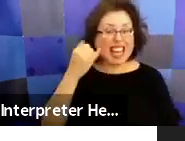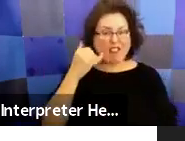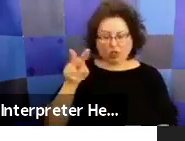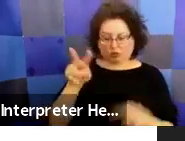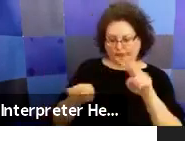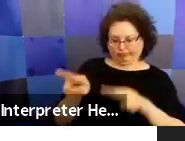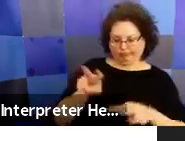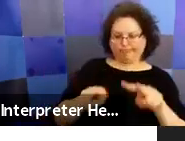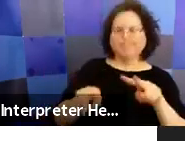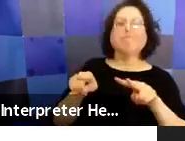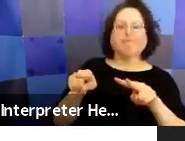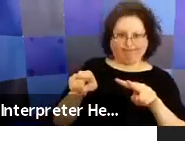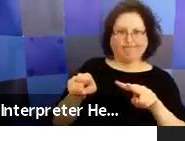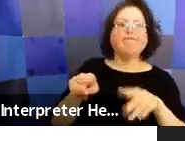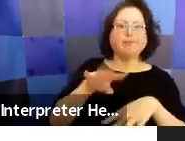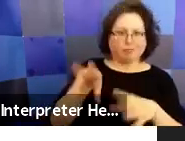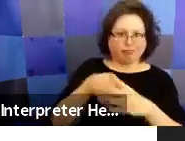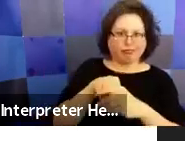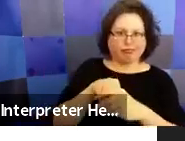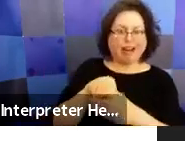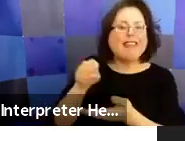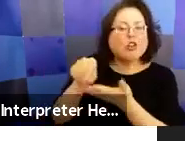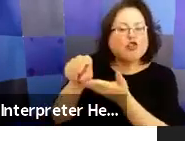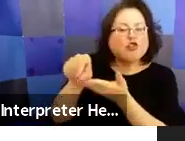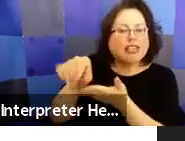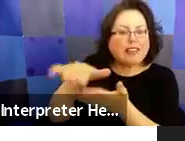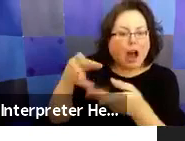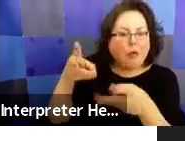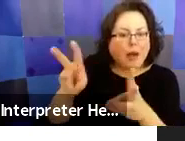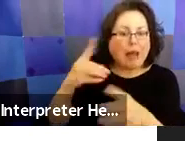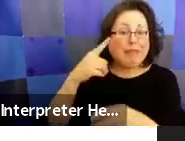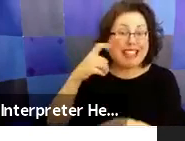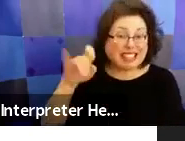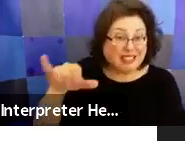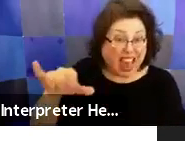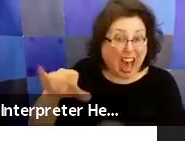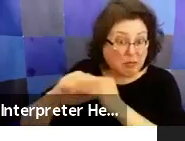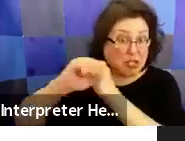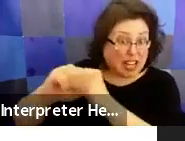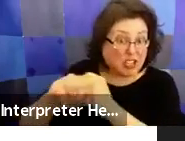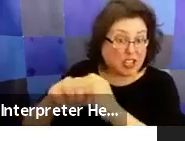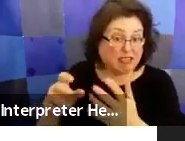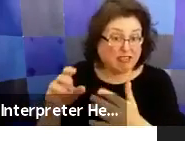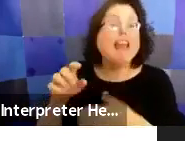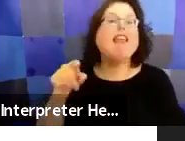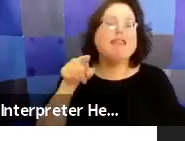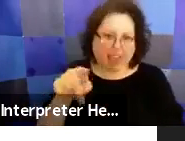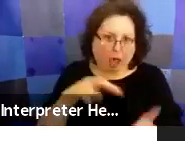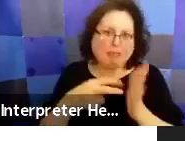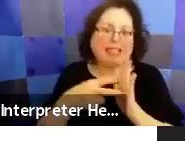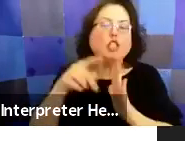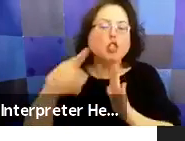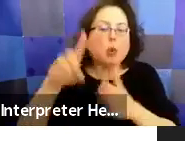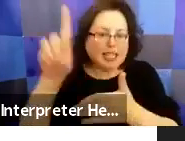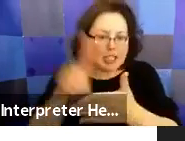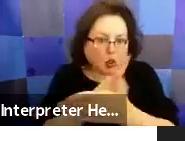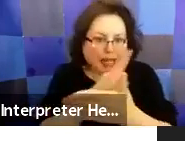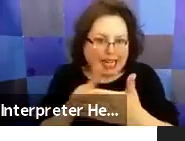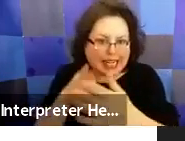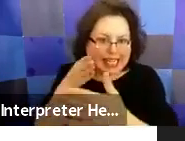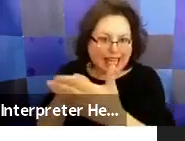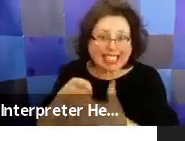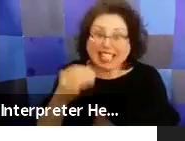perceived to be and treated that way because of a perception, then you have been discriminated against even when that's not